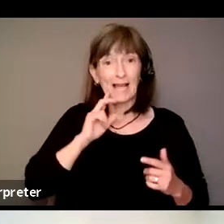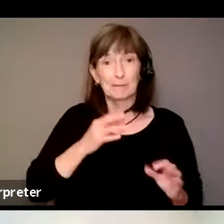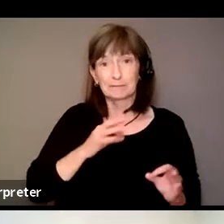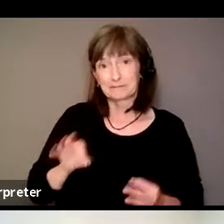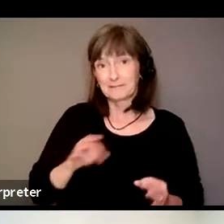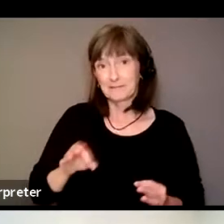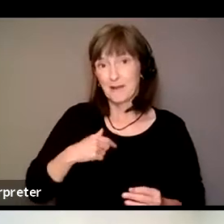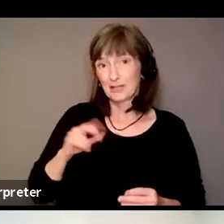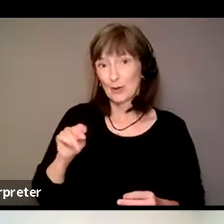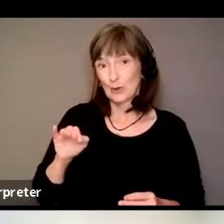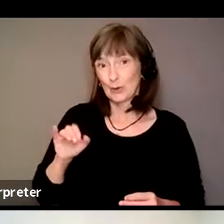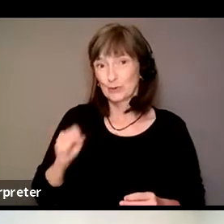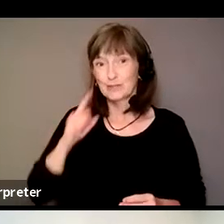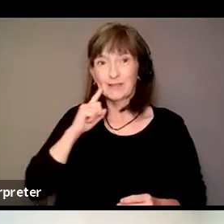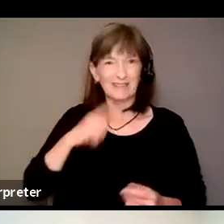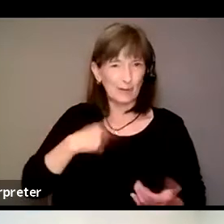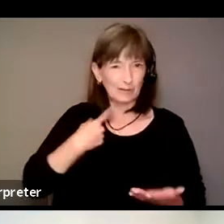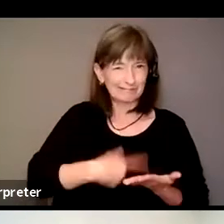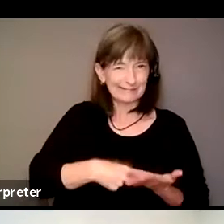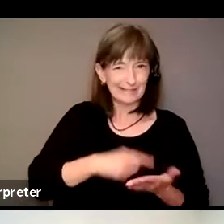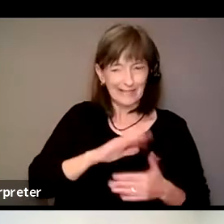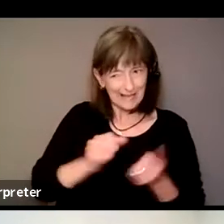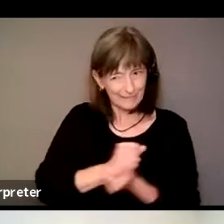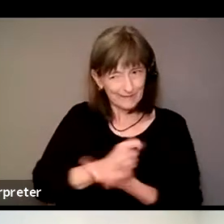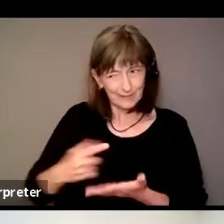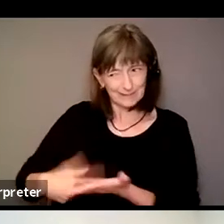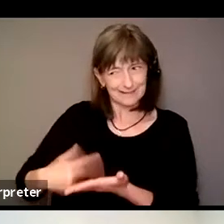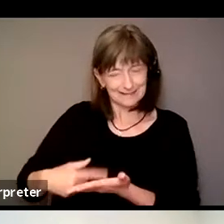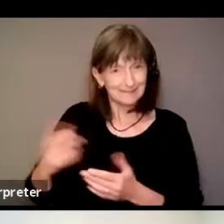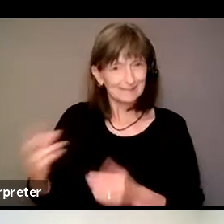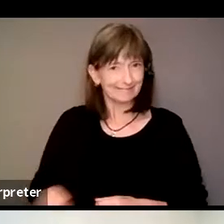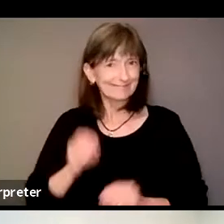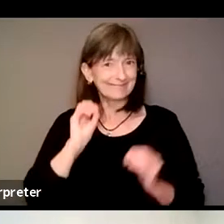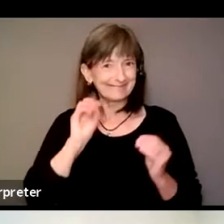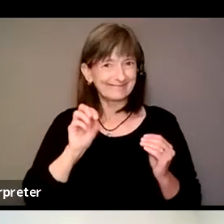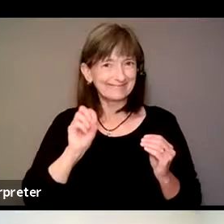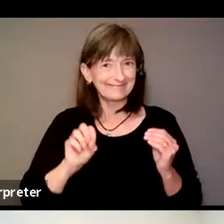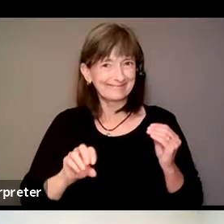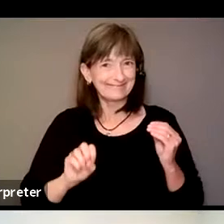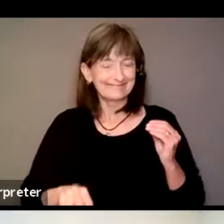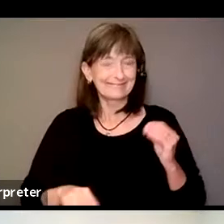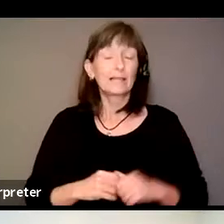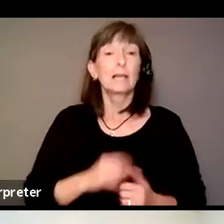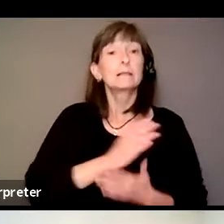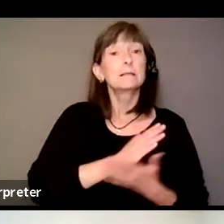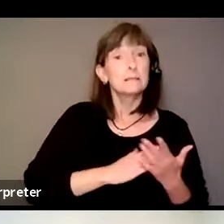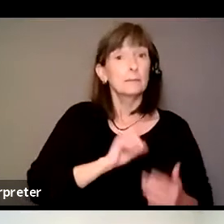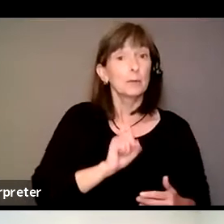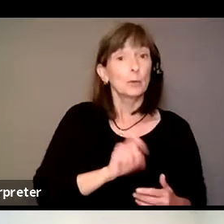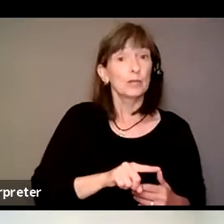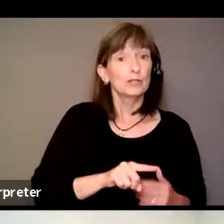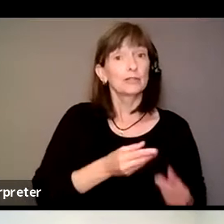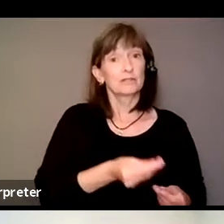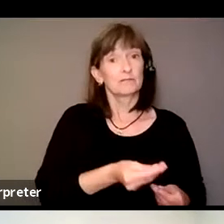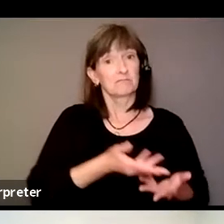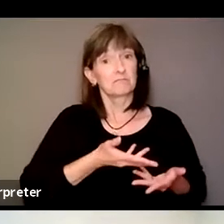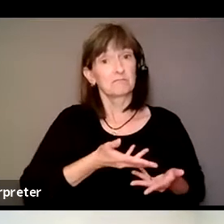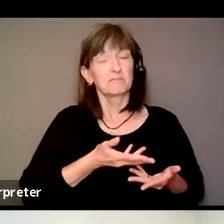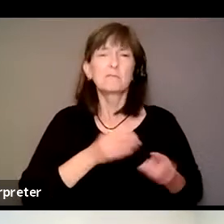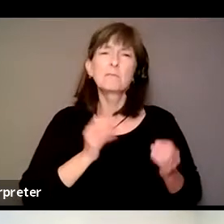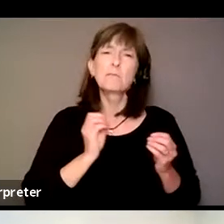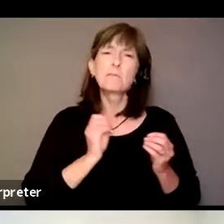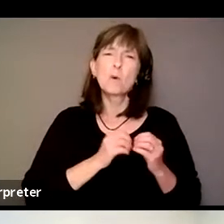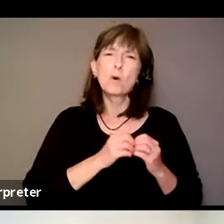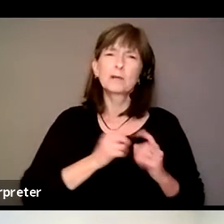that were brought up. And you know, there are some questions that we received that were more specific